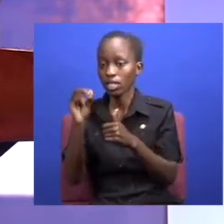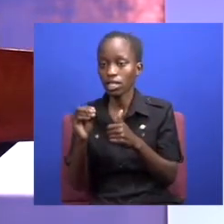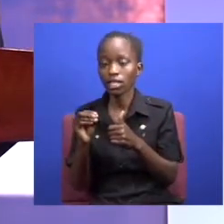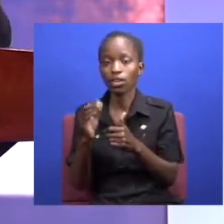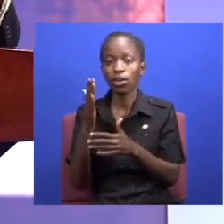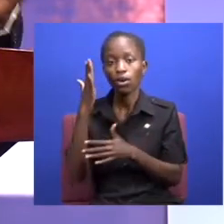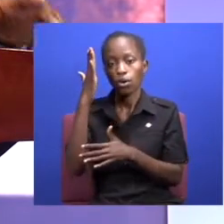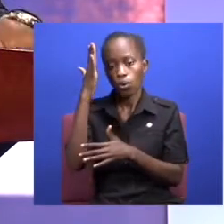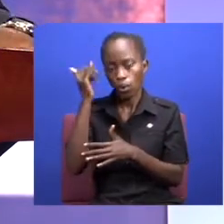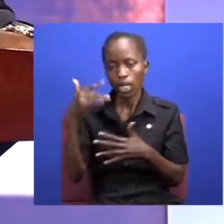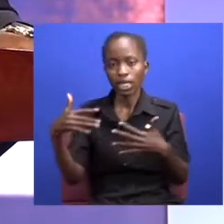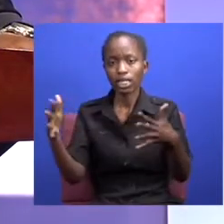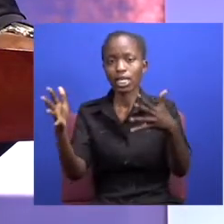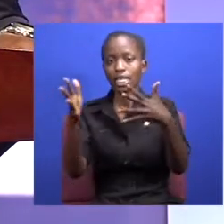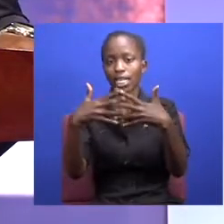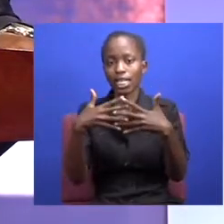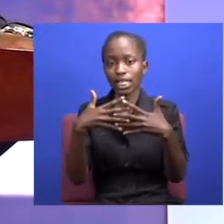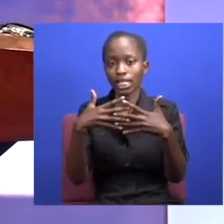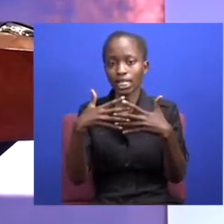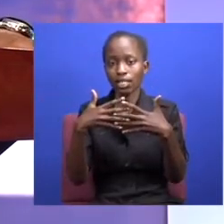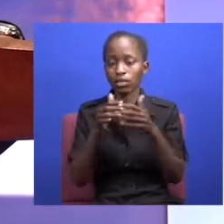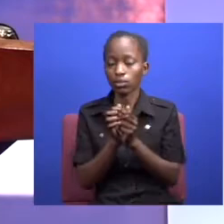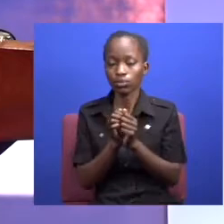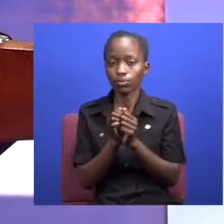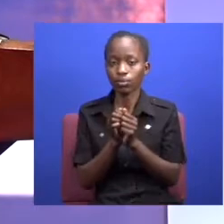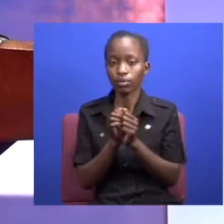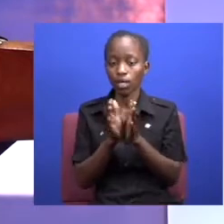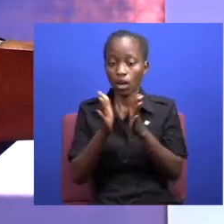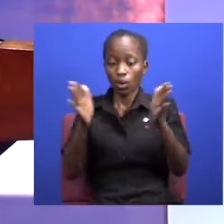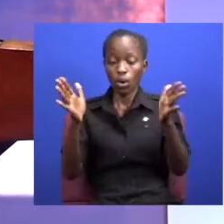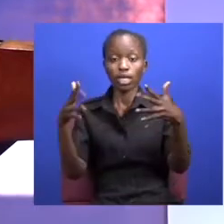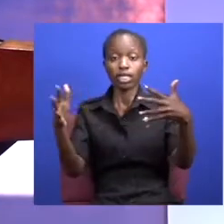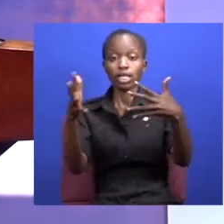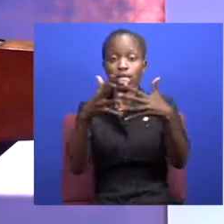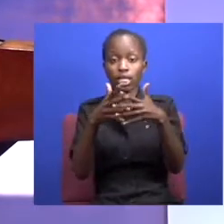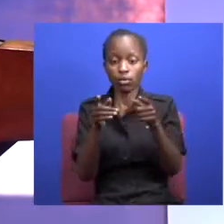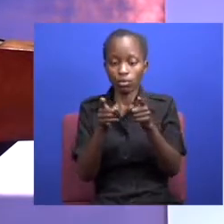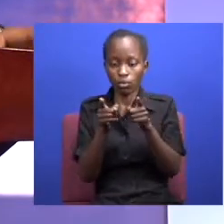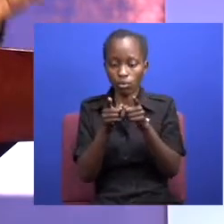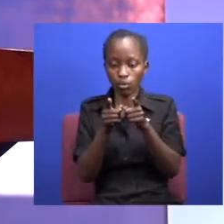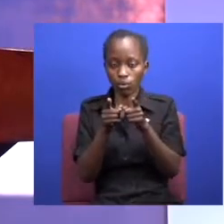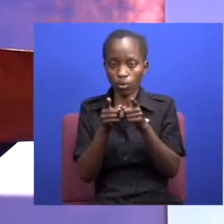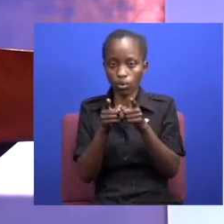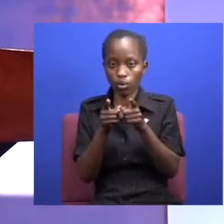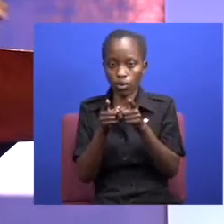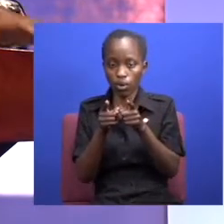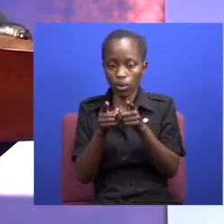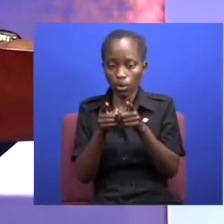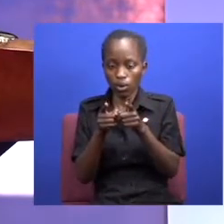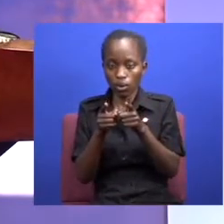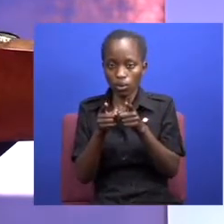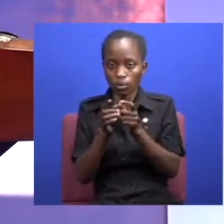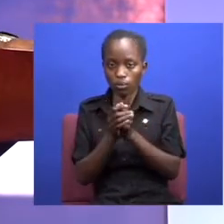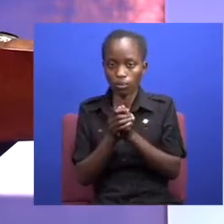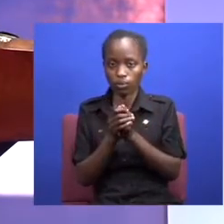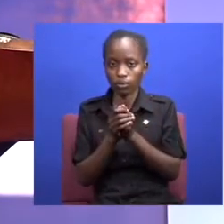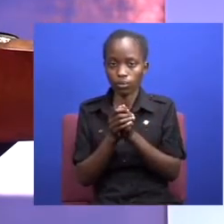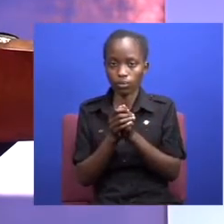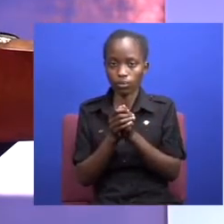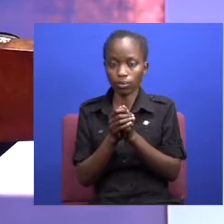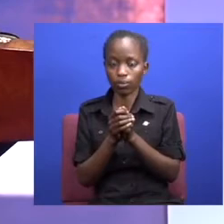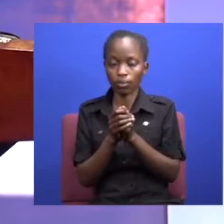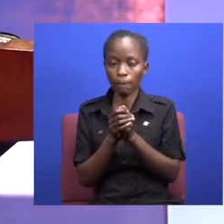says, wide is the gate and broad is the way that leads to destruction, and there are many who go in by